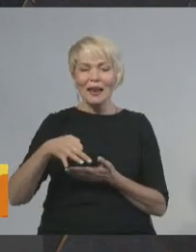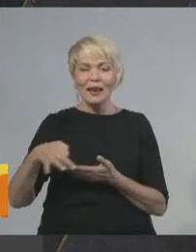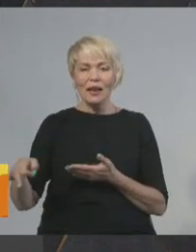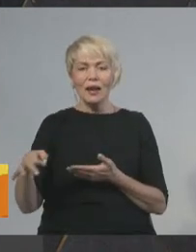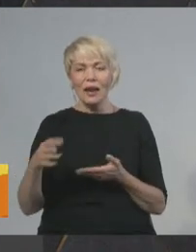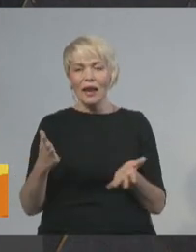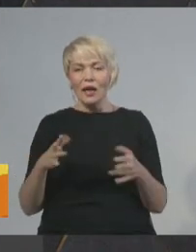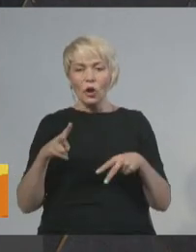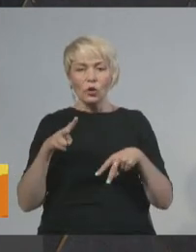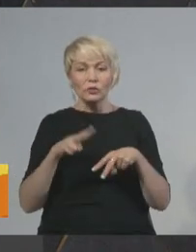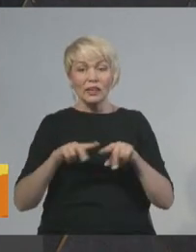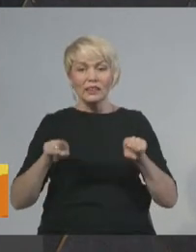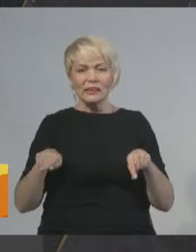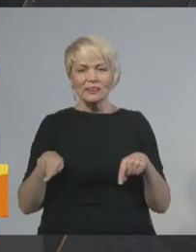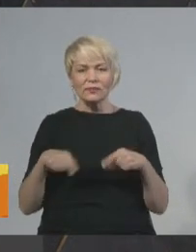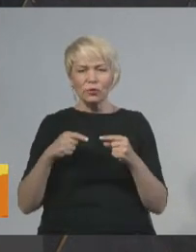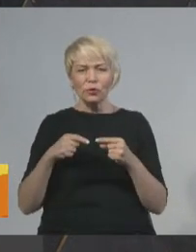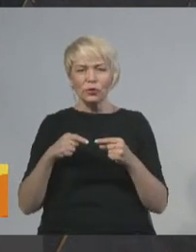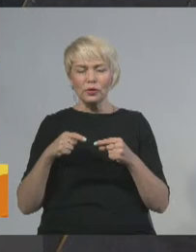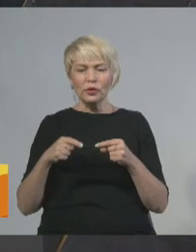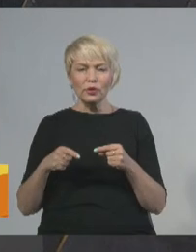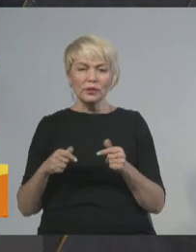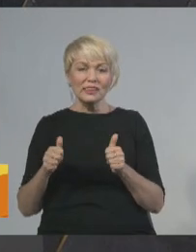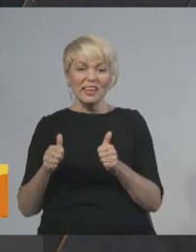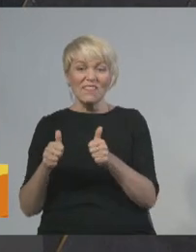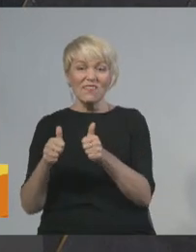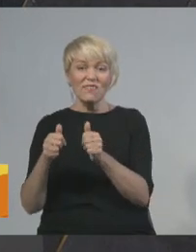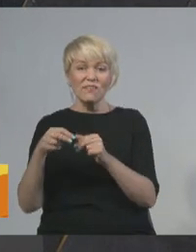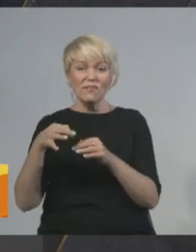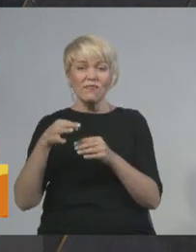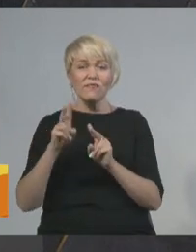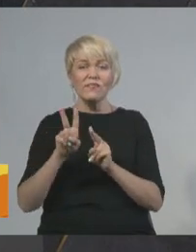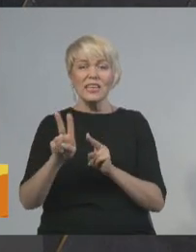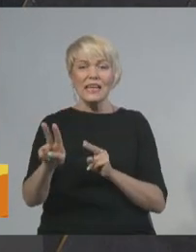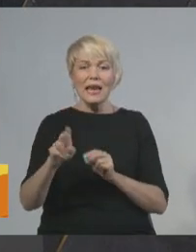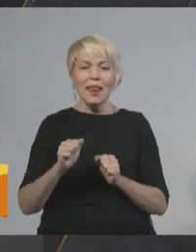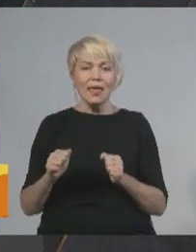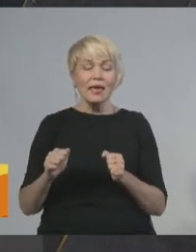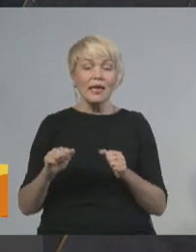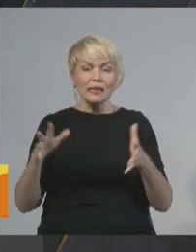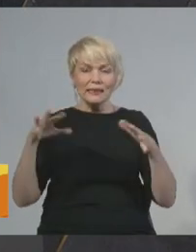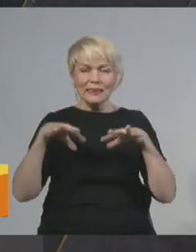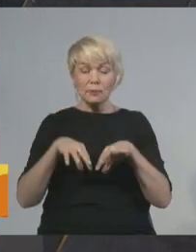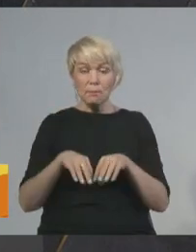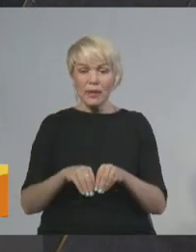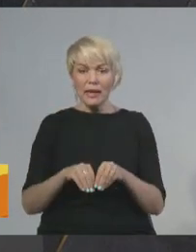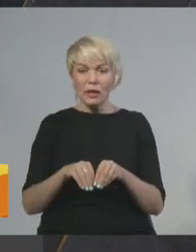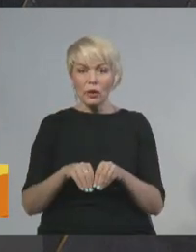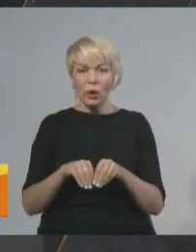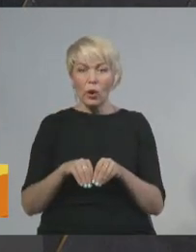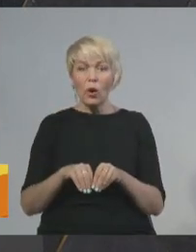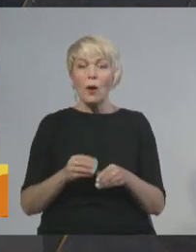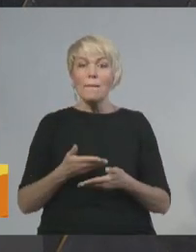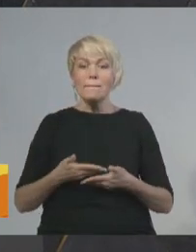created by the departments in the regional offices of suspicion